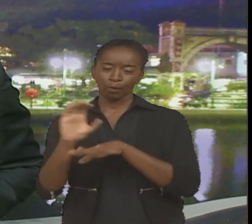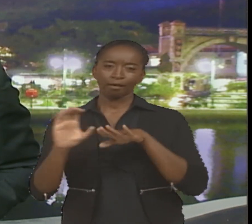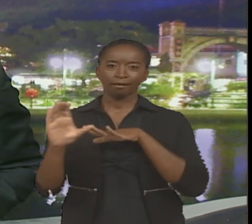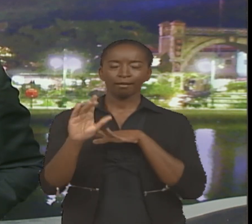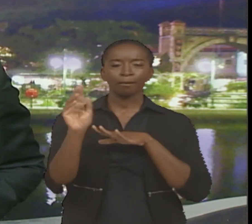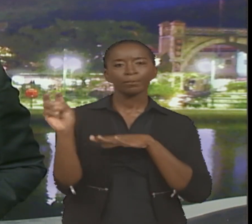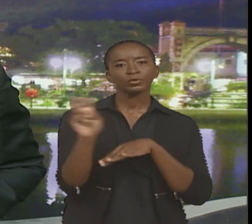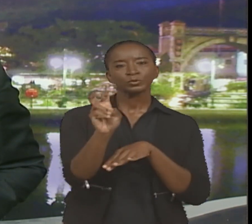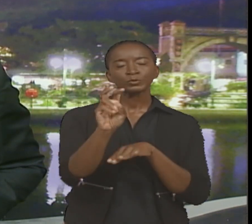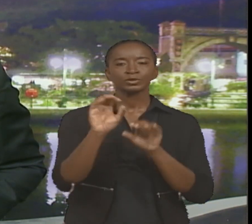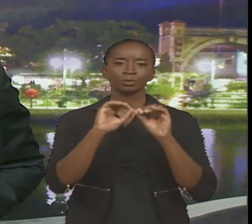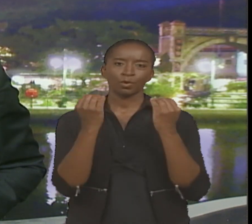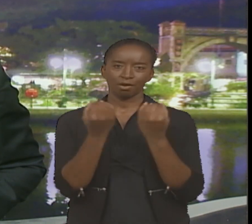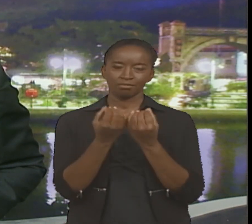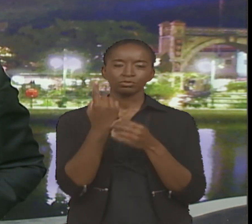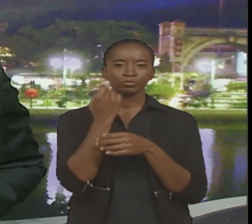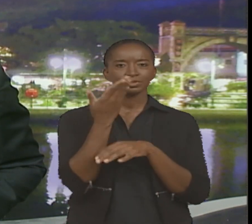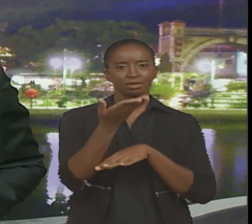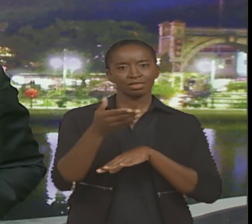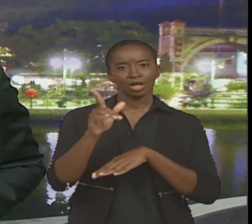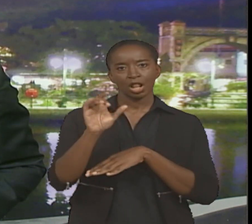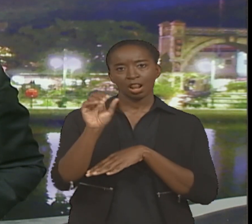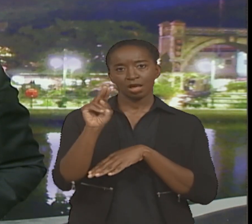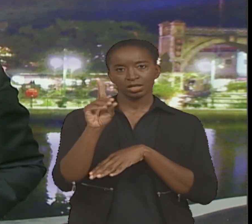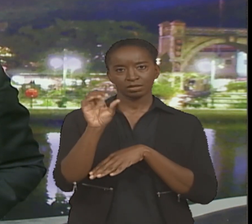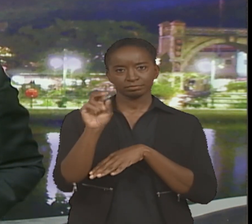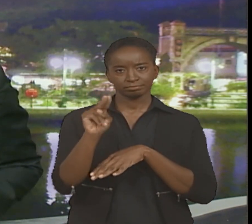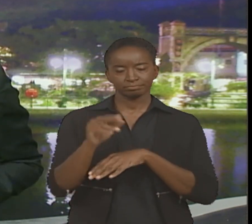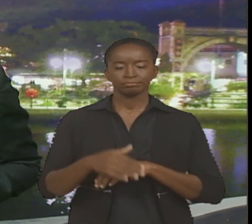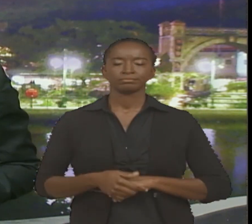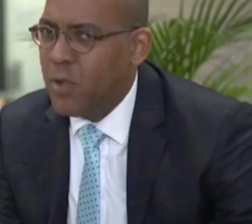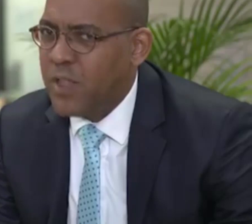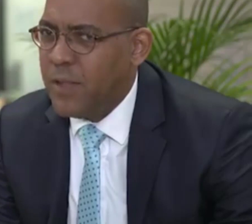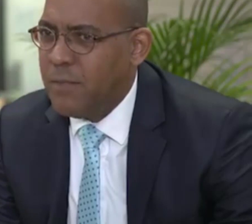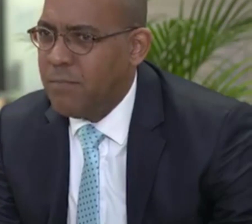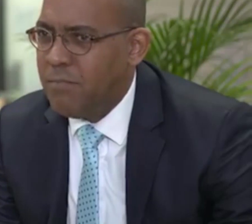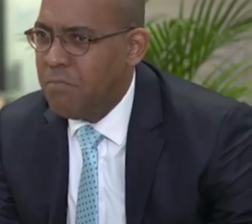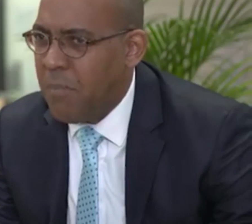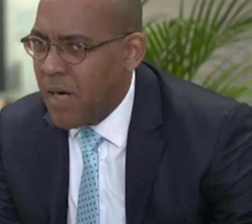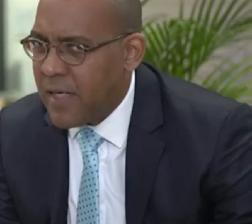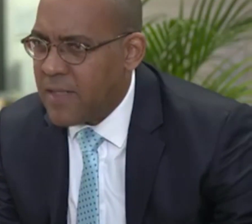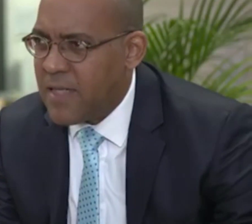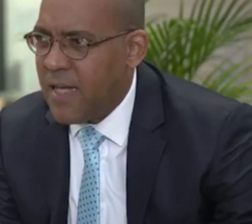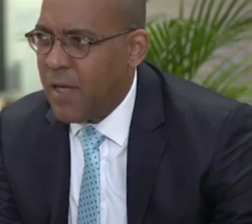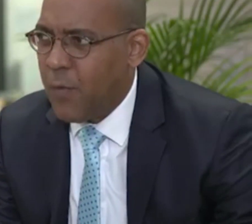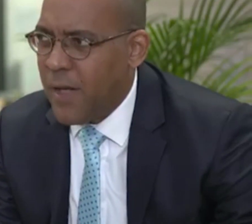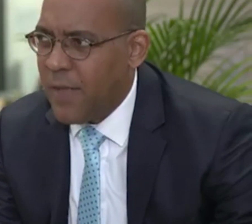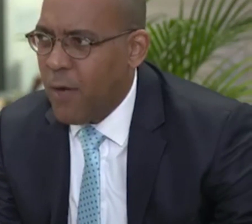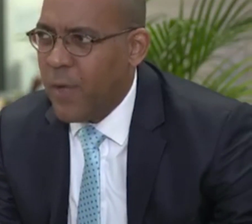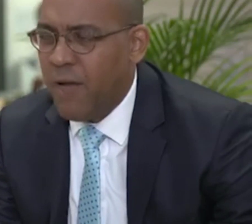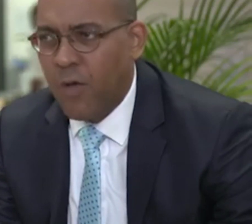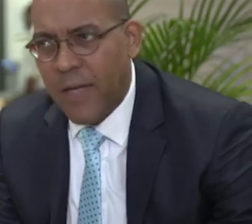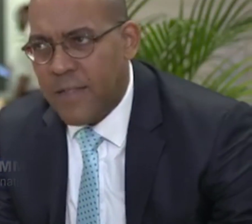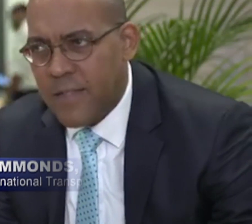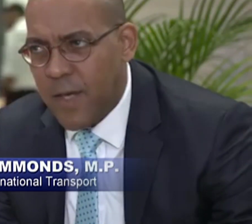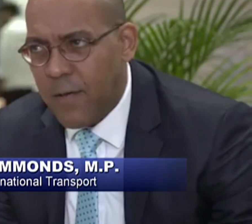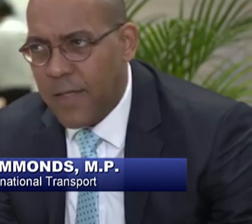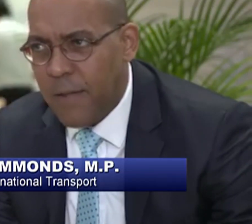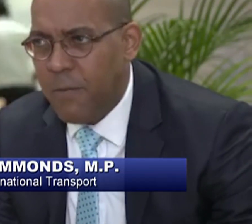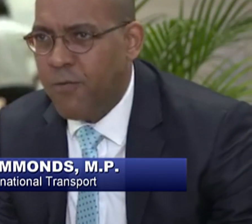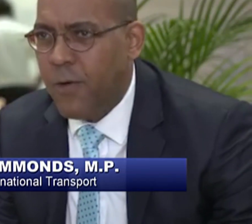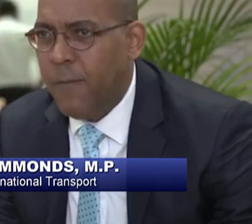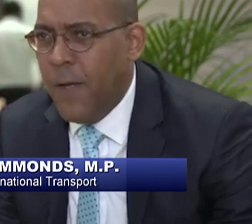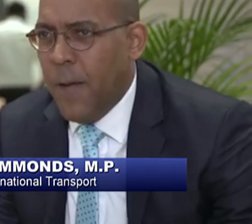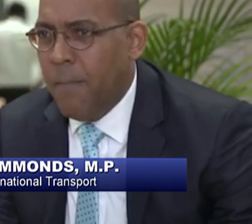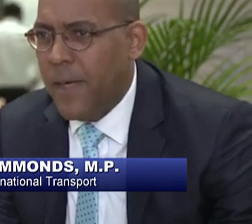in London. It will also mean approaching markets in a way that we have not necessarily